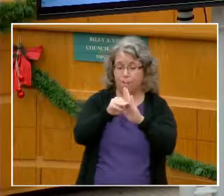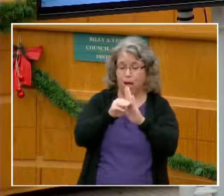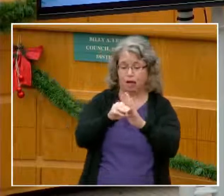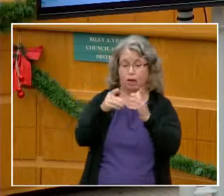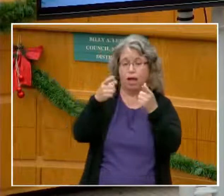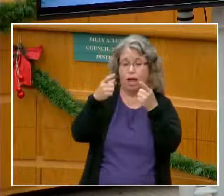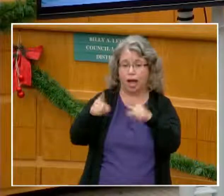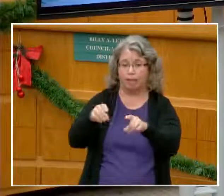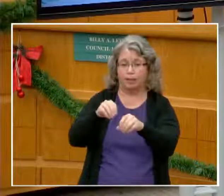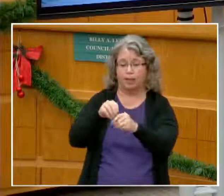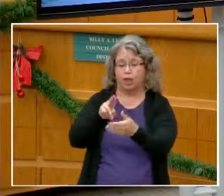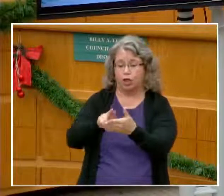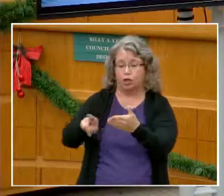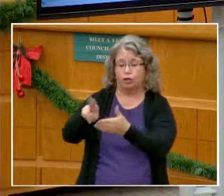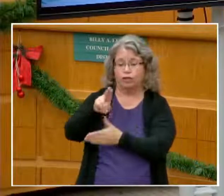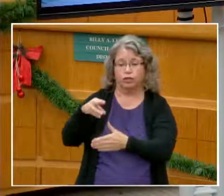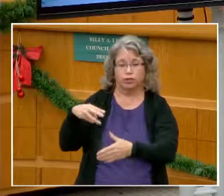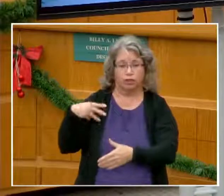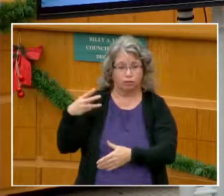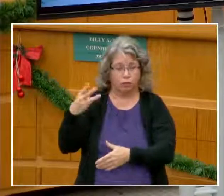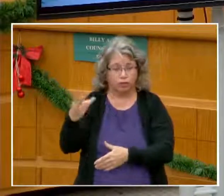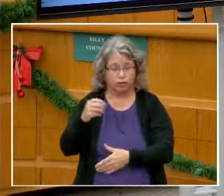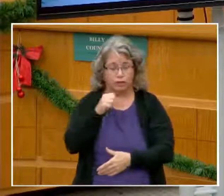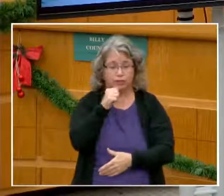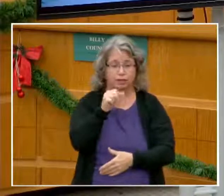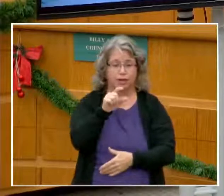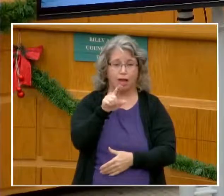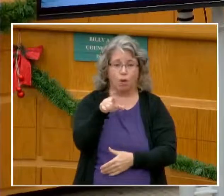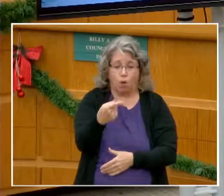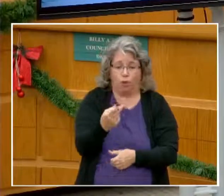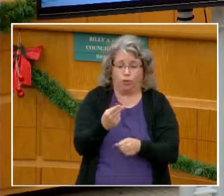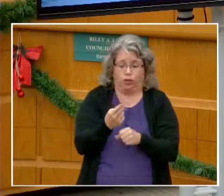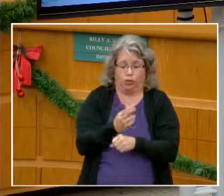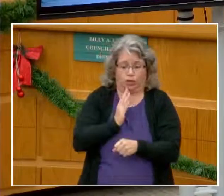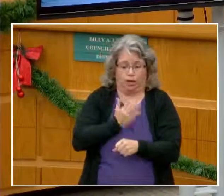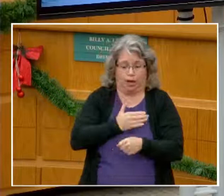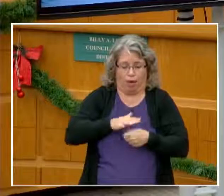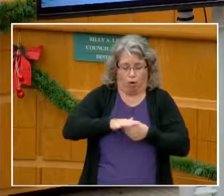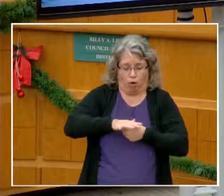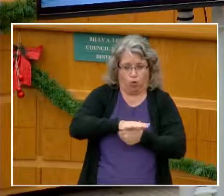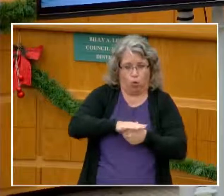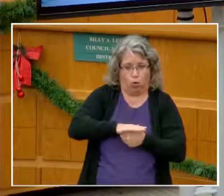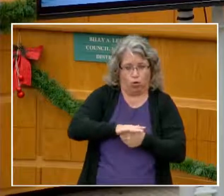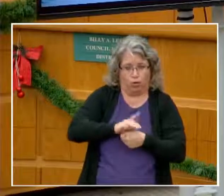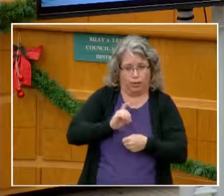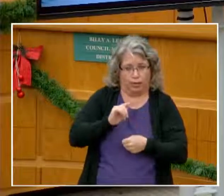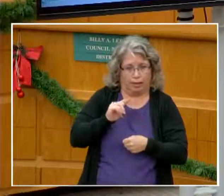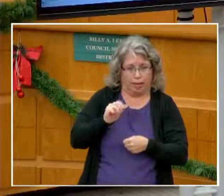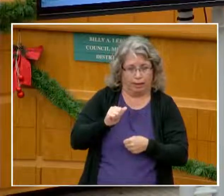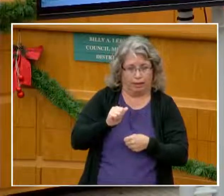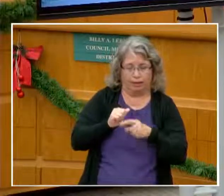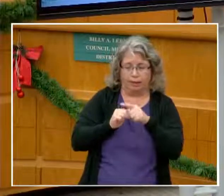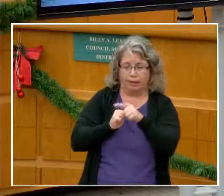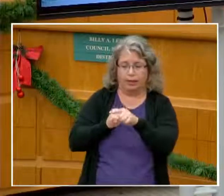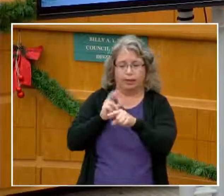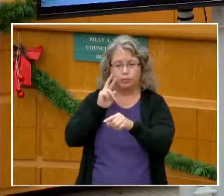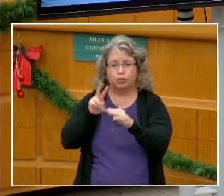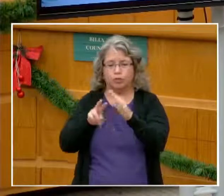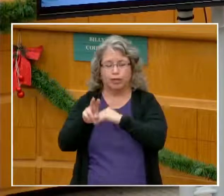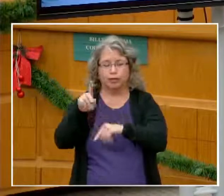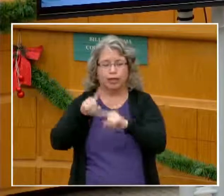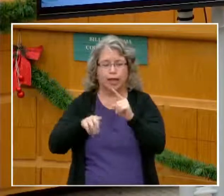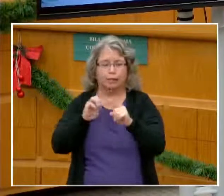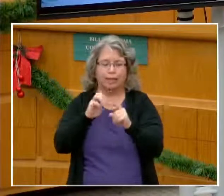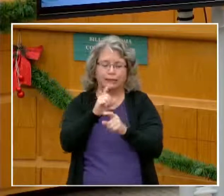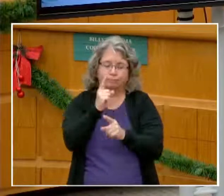where they're not using local data here from the coastal bend. So these predictions aren't as accurate. They haven't proven as accurate as when we're able to make